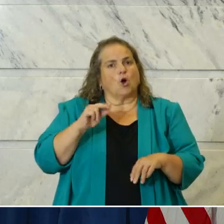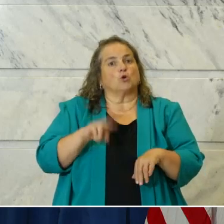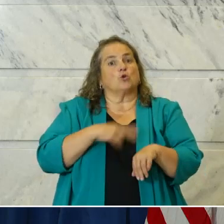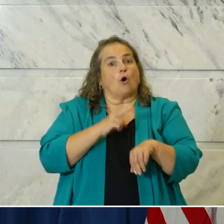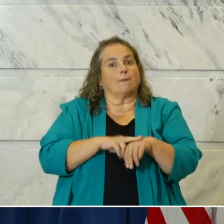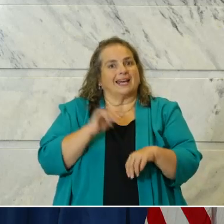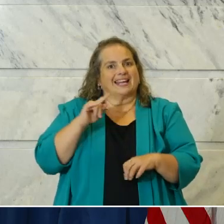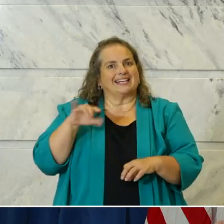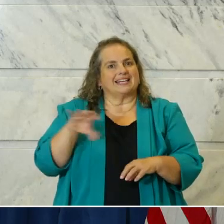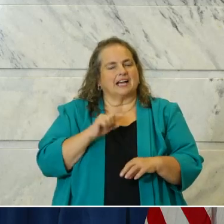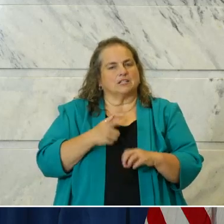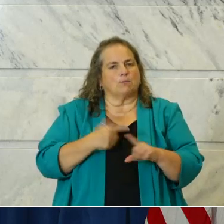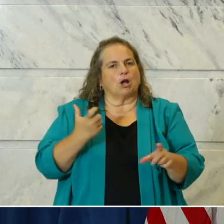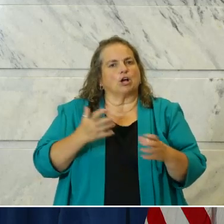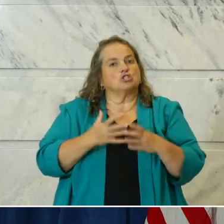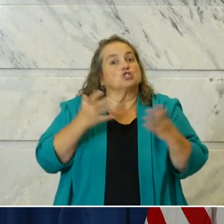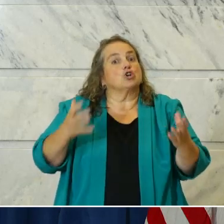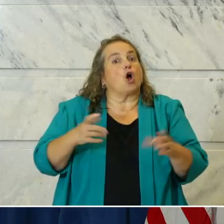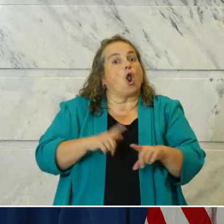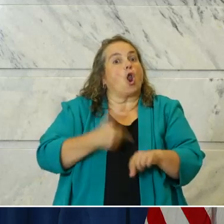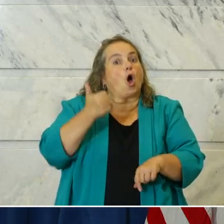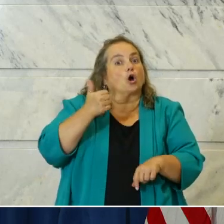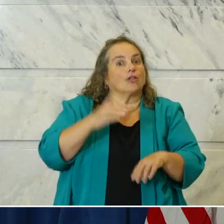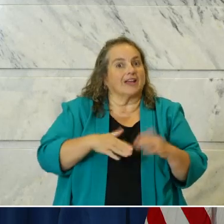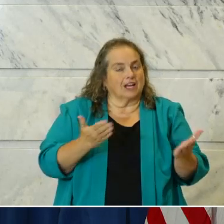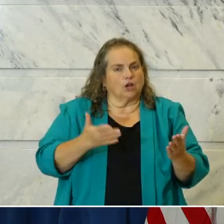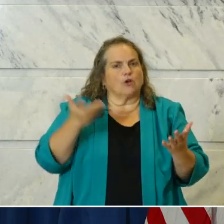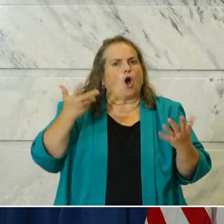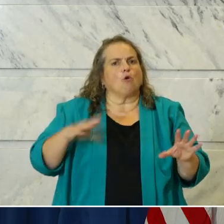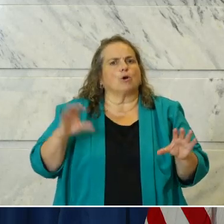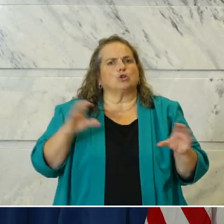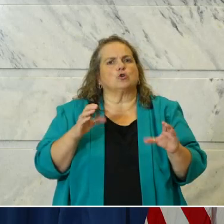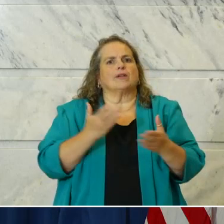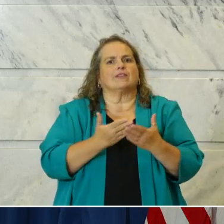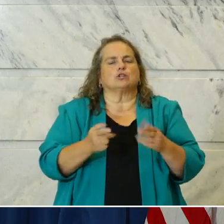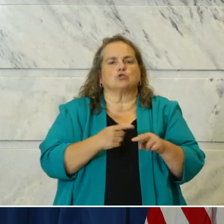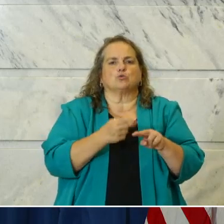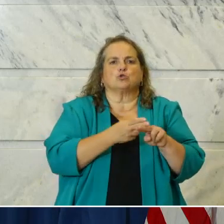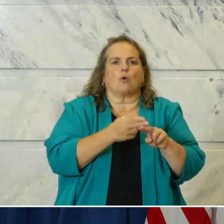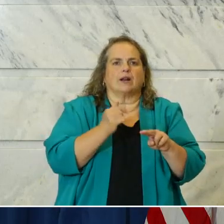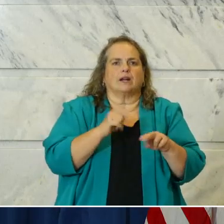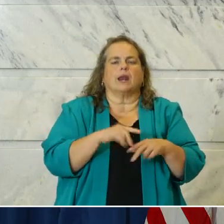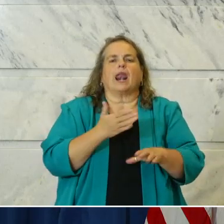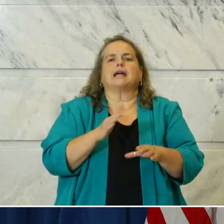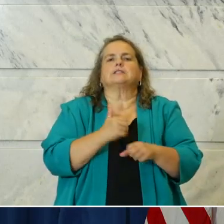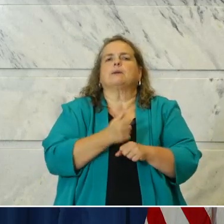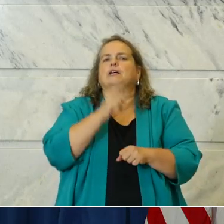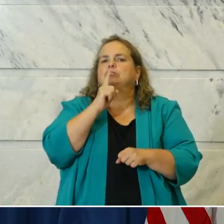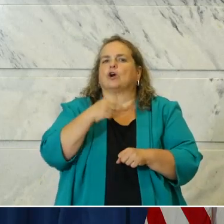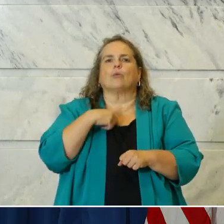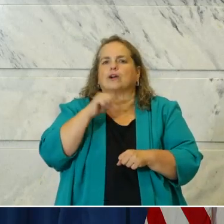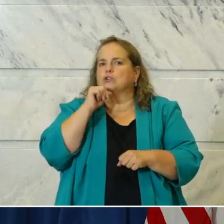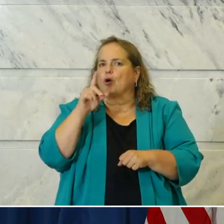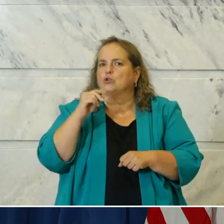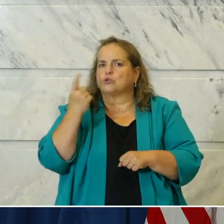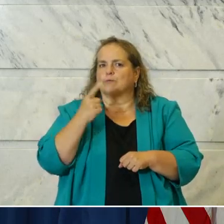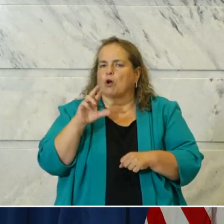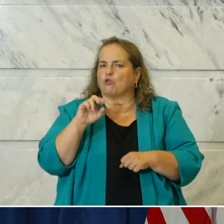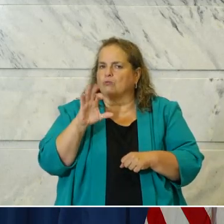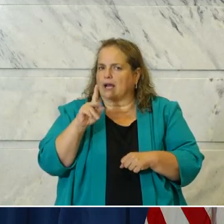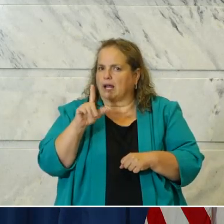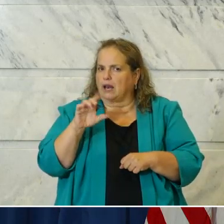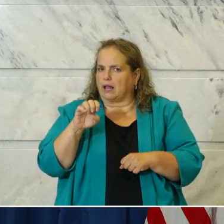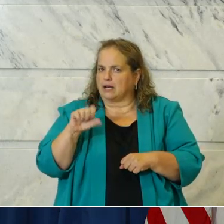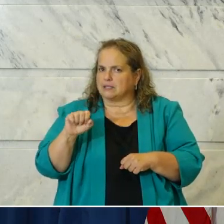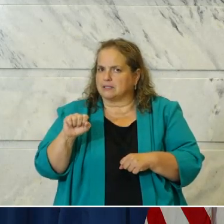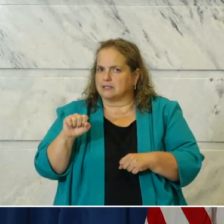than it's going to take here. They are already doing things to shorten it. Let's make sure that we don't do something reckless. But again, I